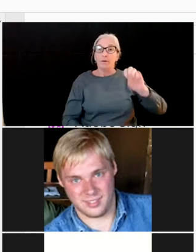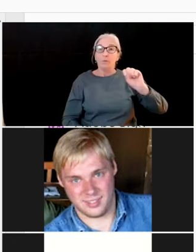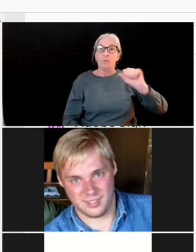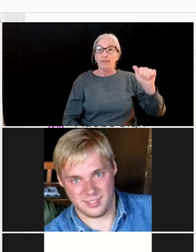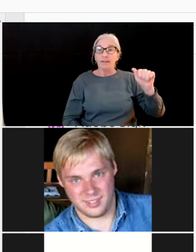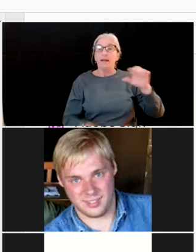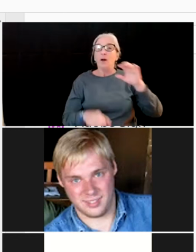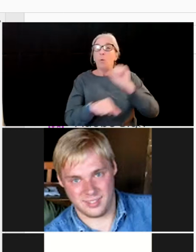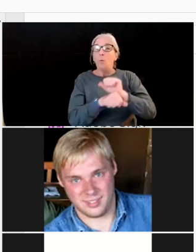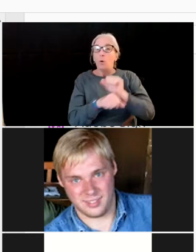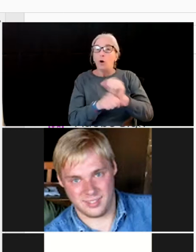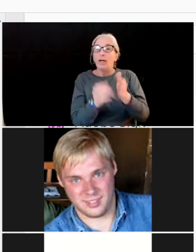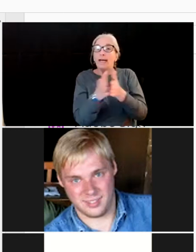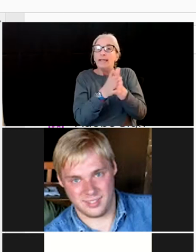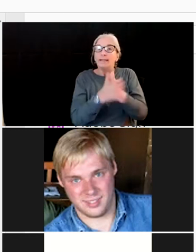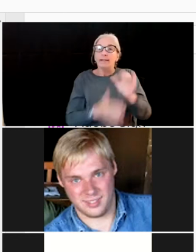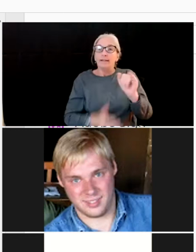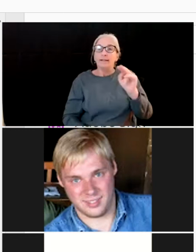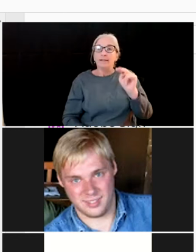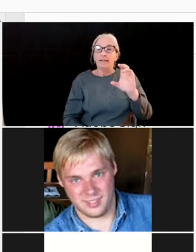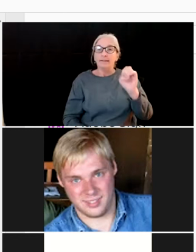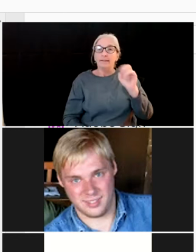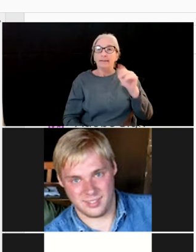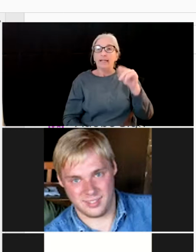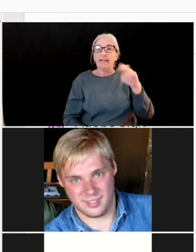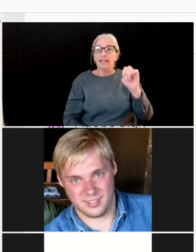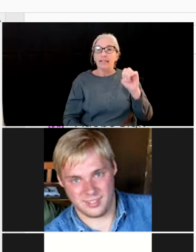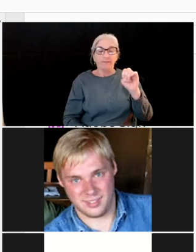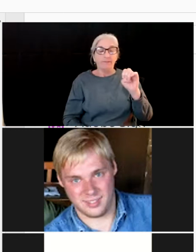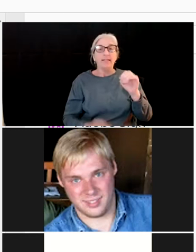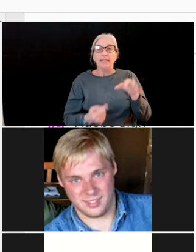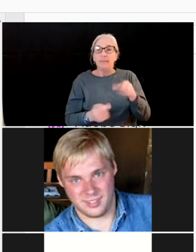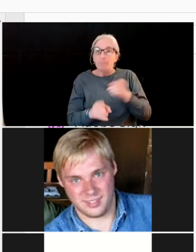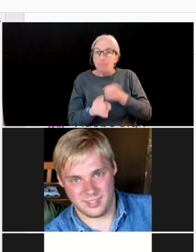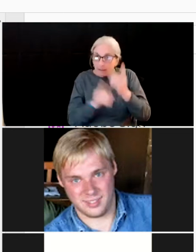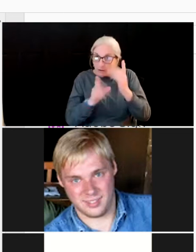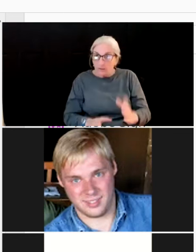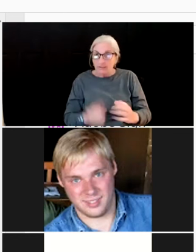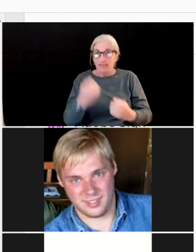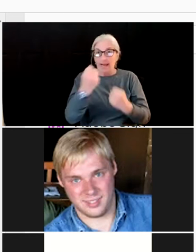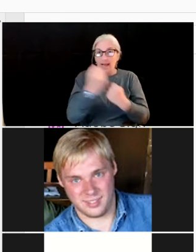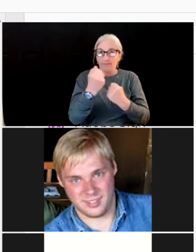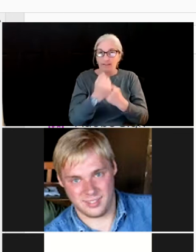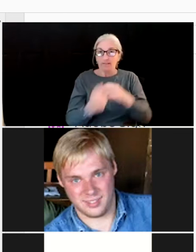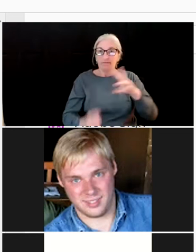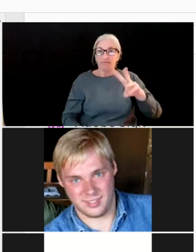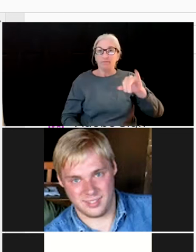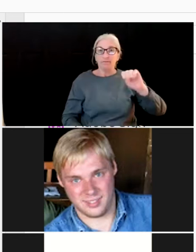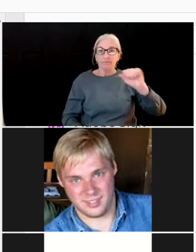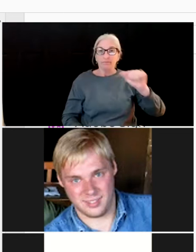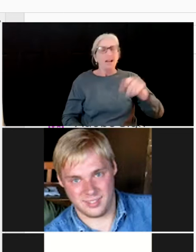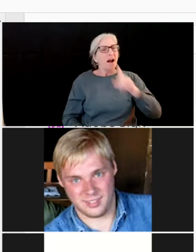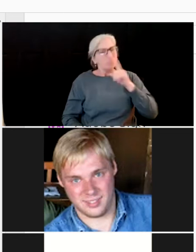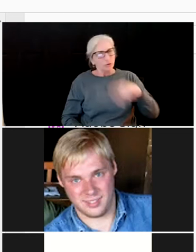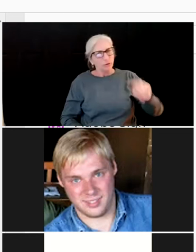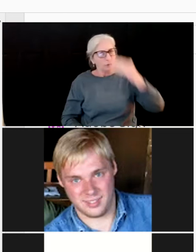Advocate. I'm sure that a lot of you, especially if you've been around for a long time, are very familiar with our WISA partners around the